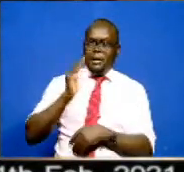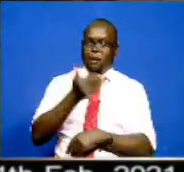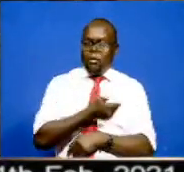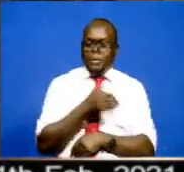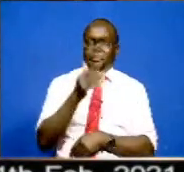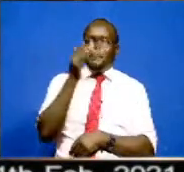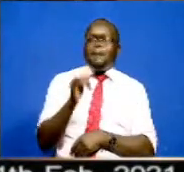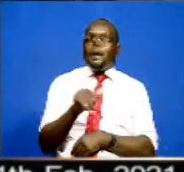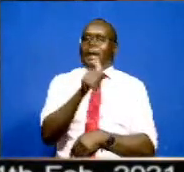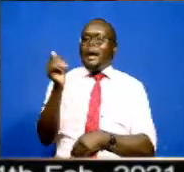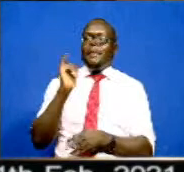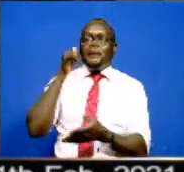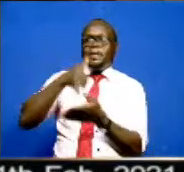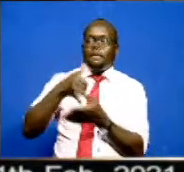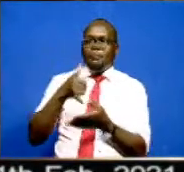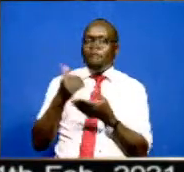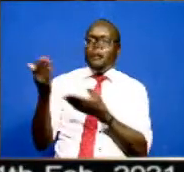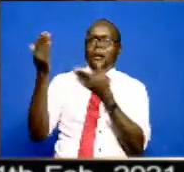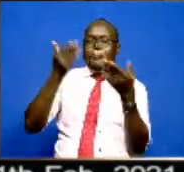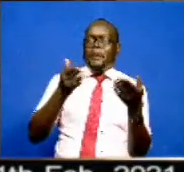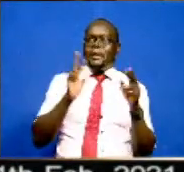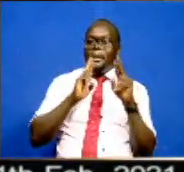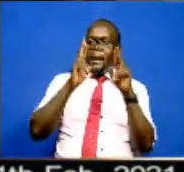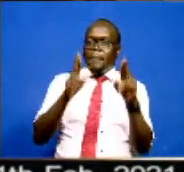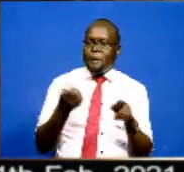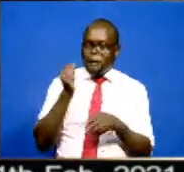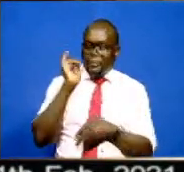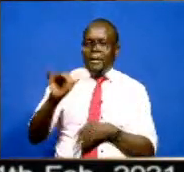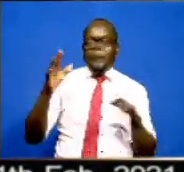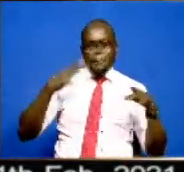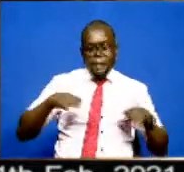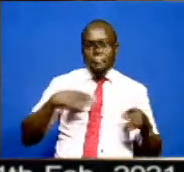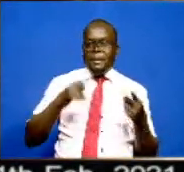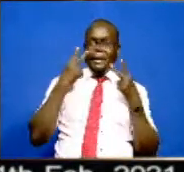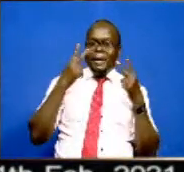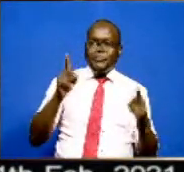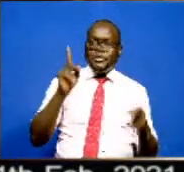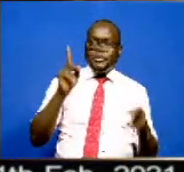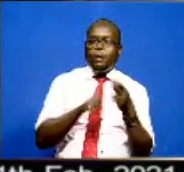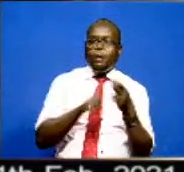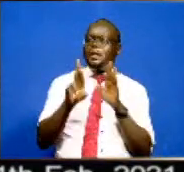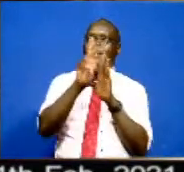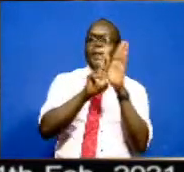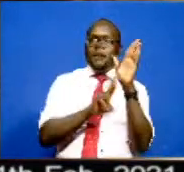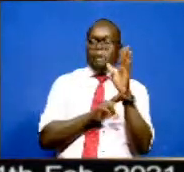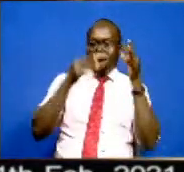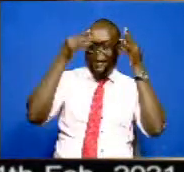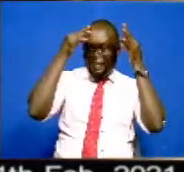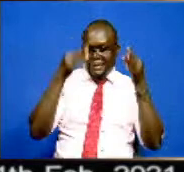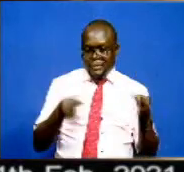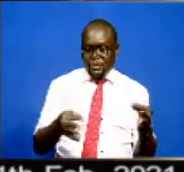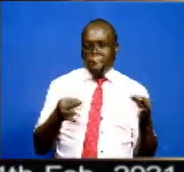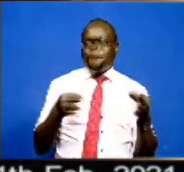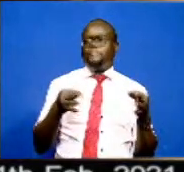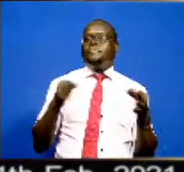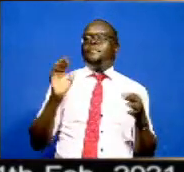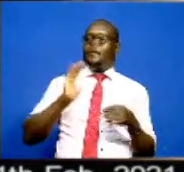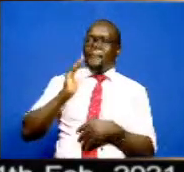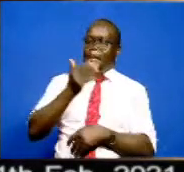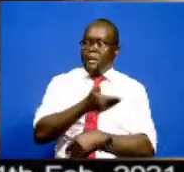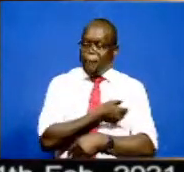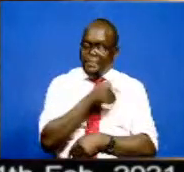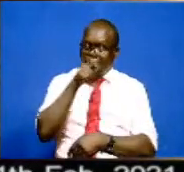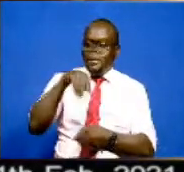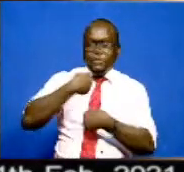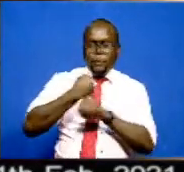others, by tabling the reports here, so that people can see, what was the rationale for the decision the committee arrived at, and based on that we make